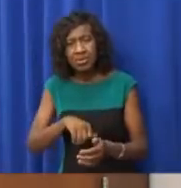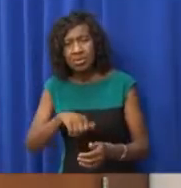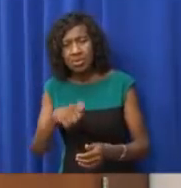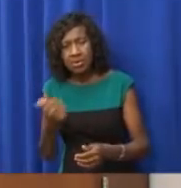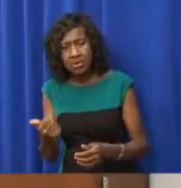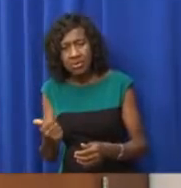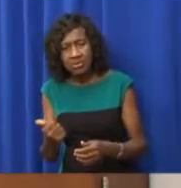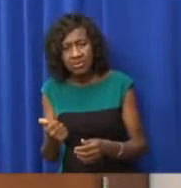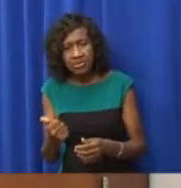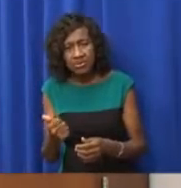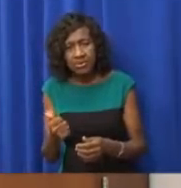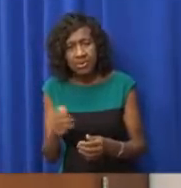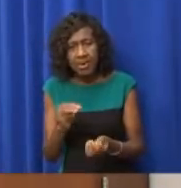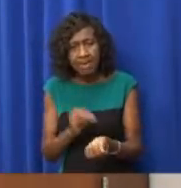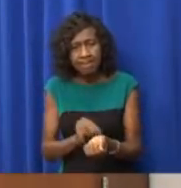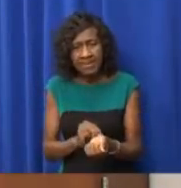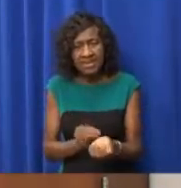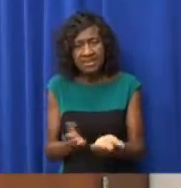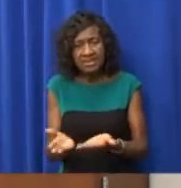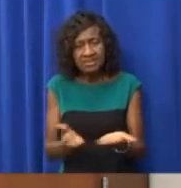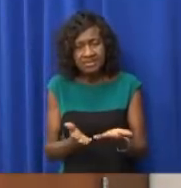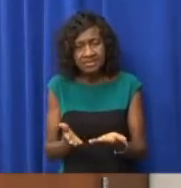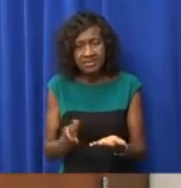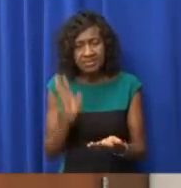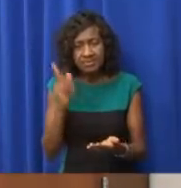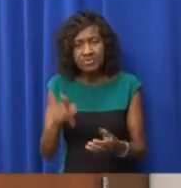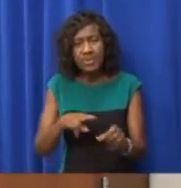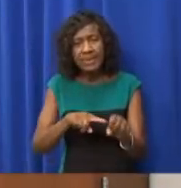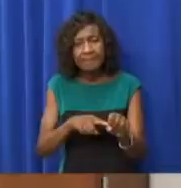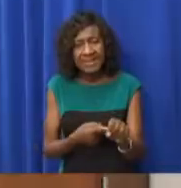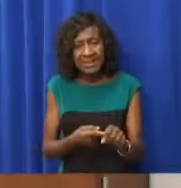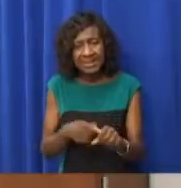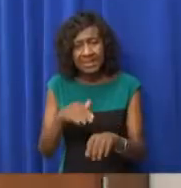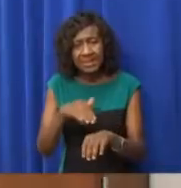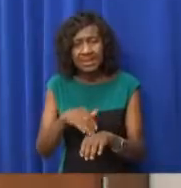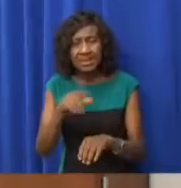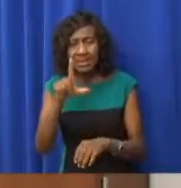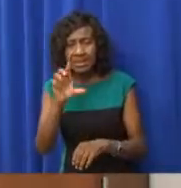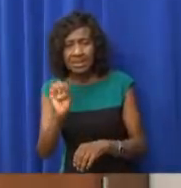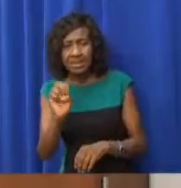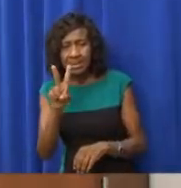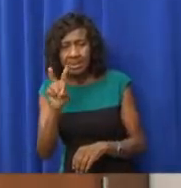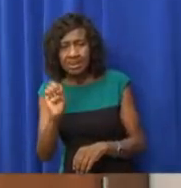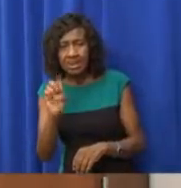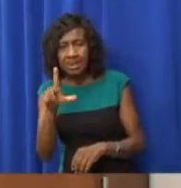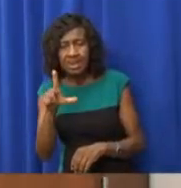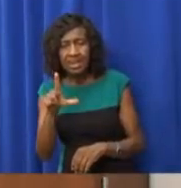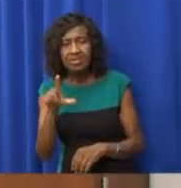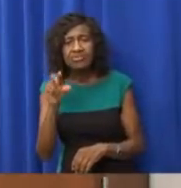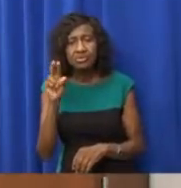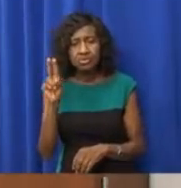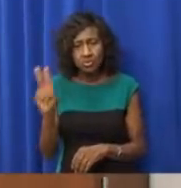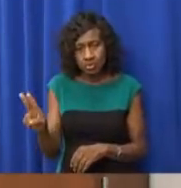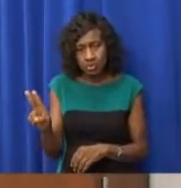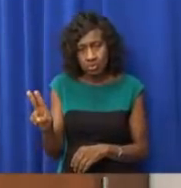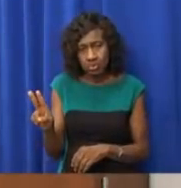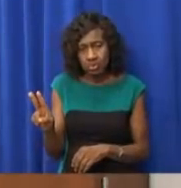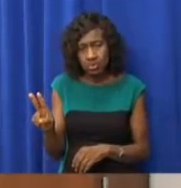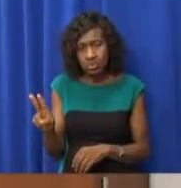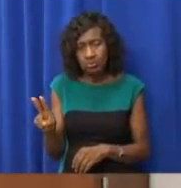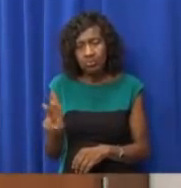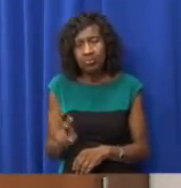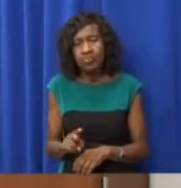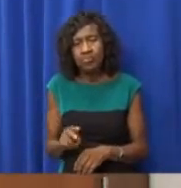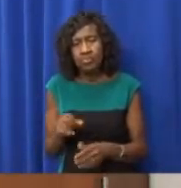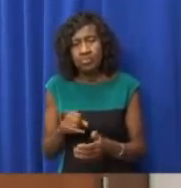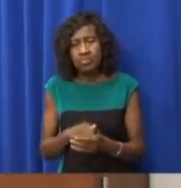open at level 2. That's something that the Health Practice Commission will speak to, but it seems that is a sensible way